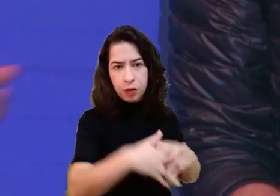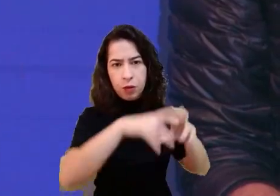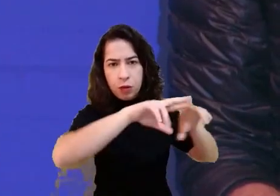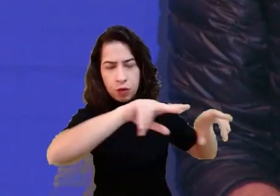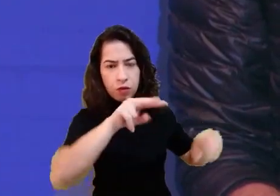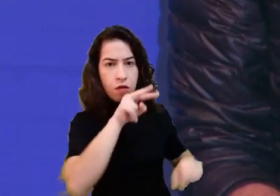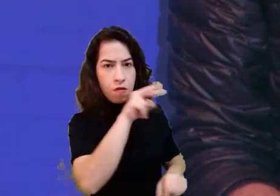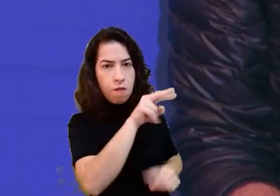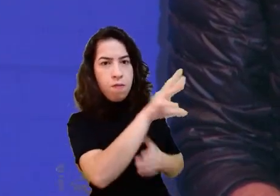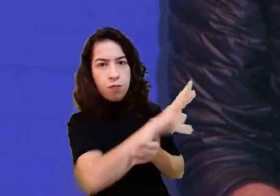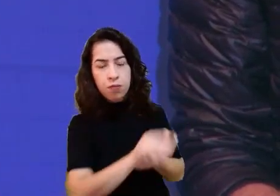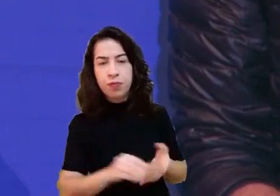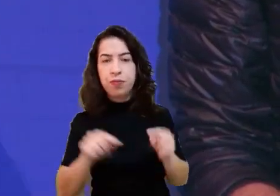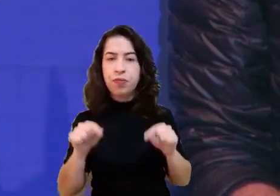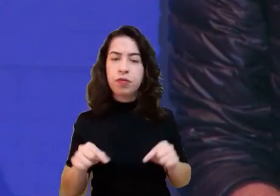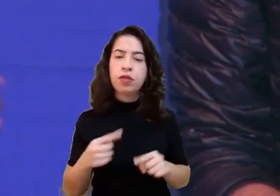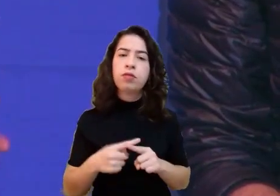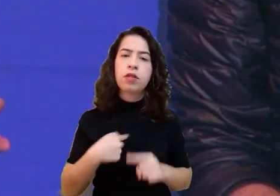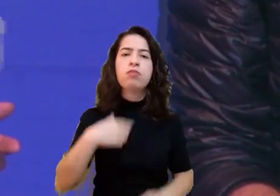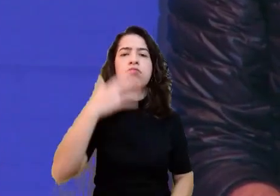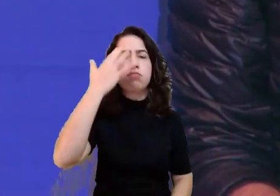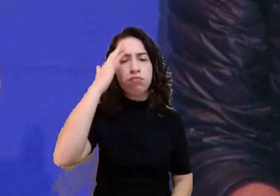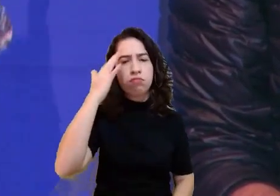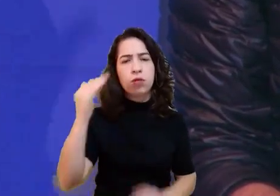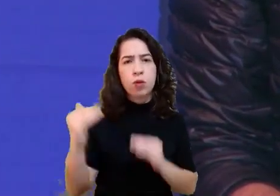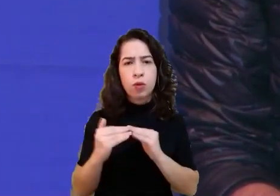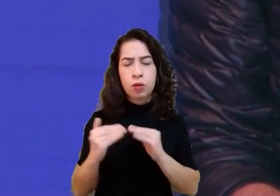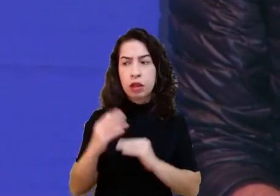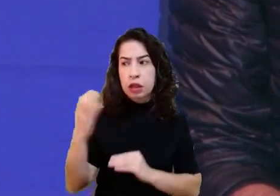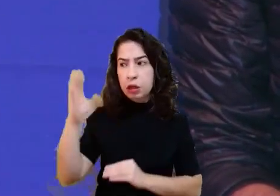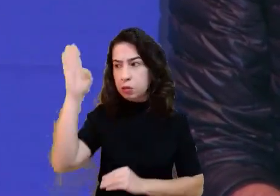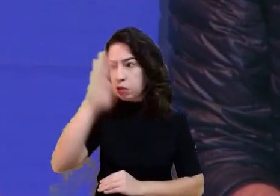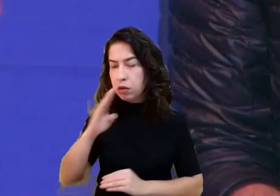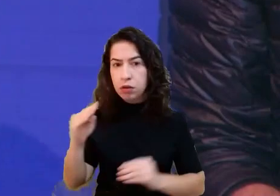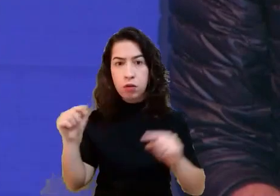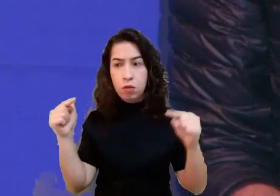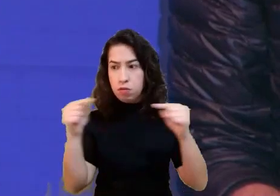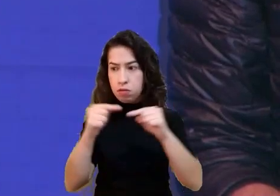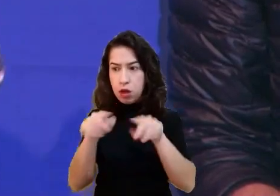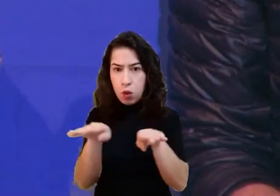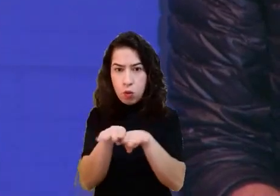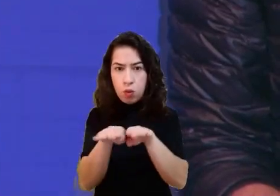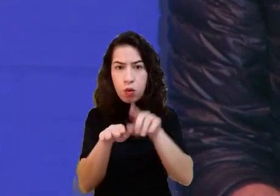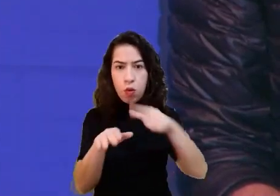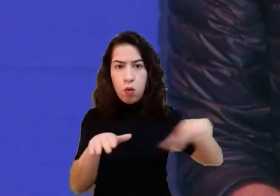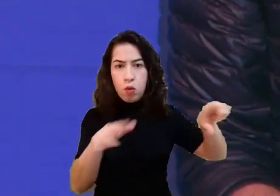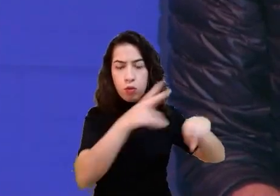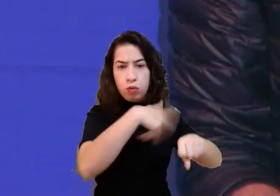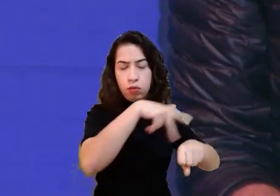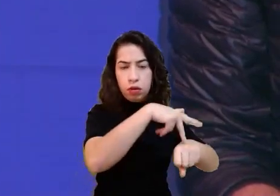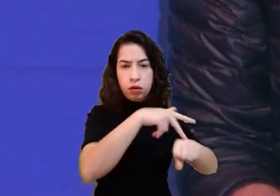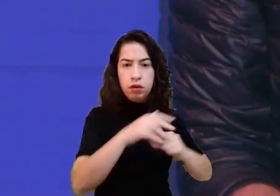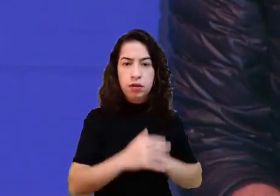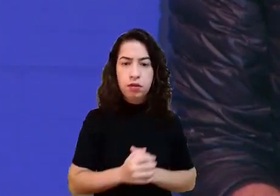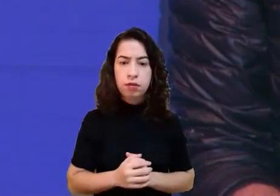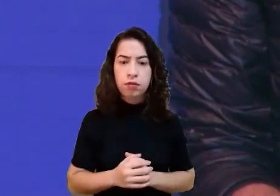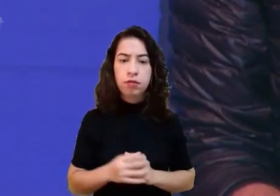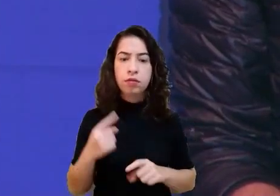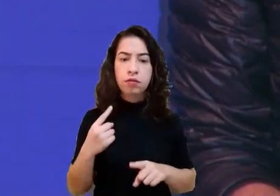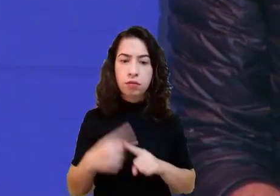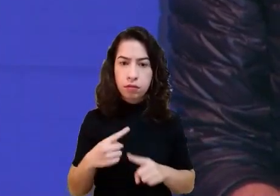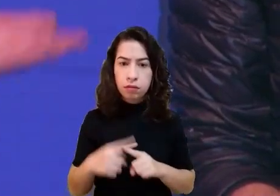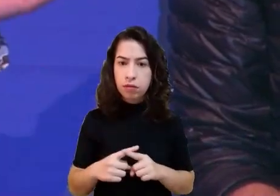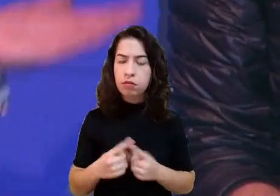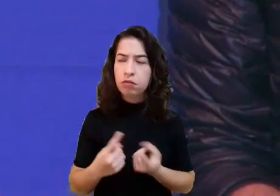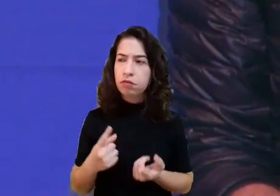this here. Brazilian science is in the same level that any other country. So why, if we have